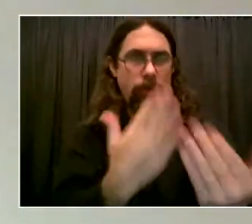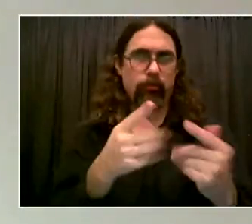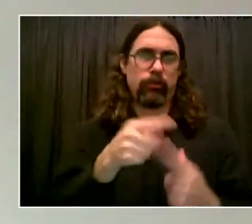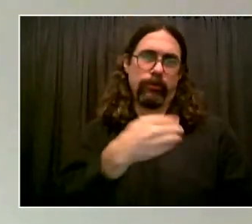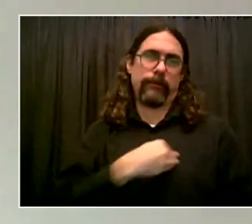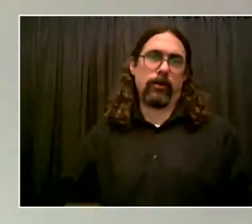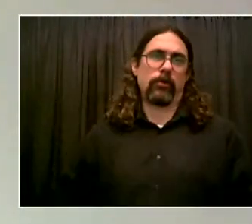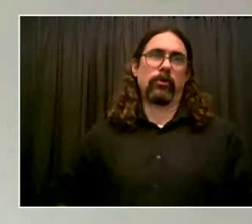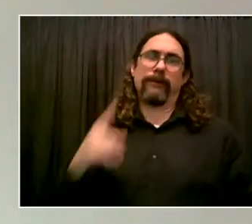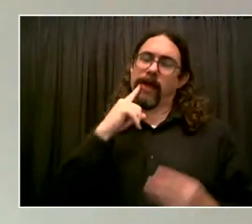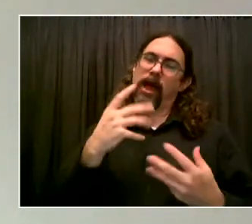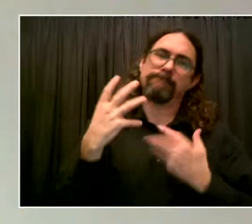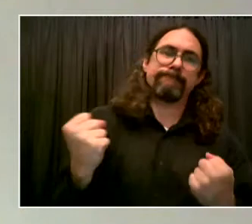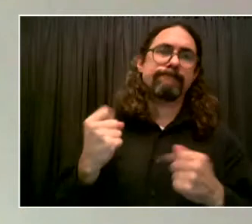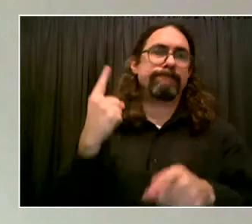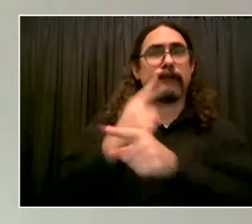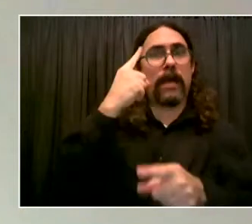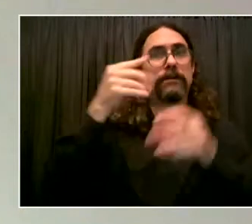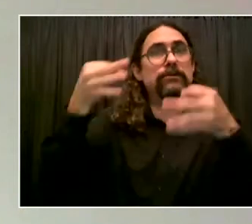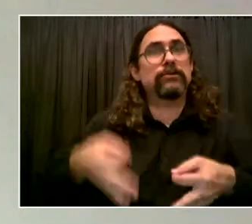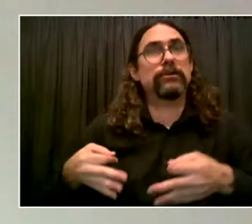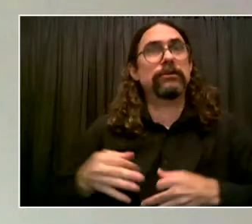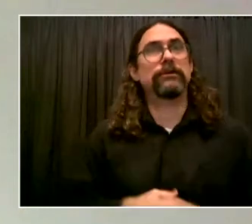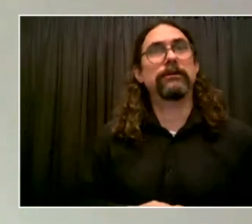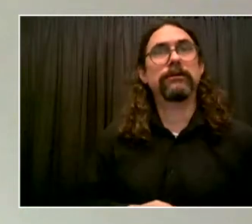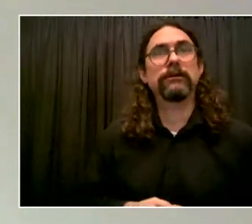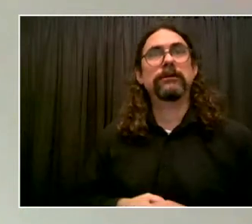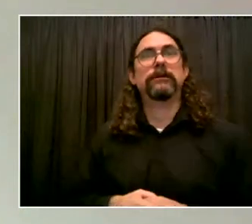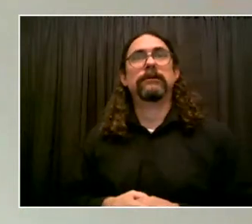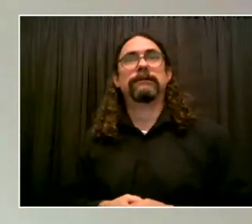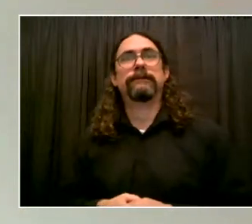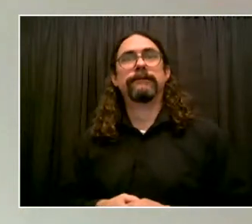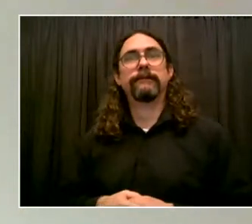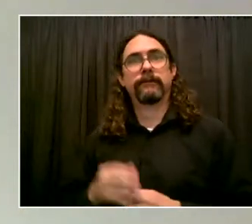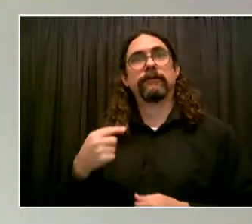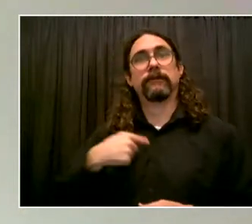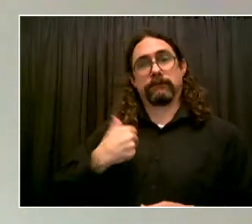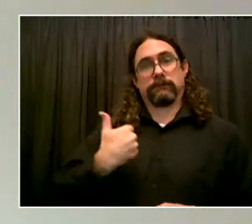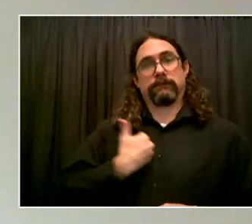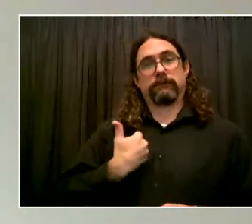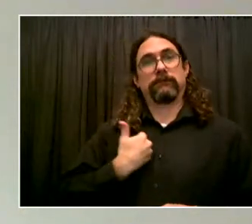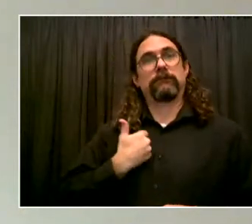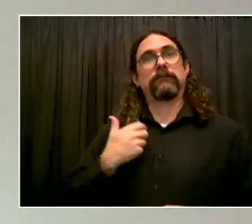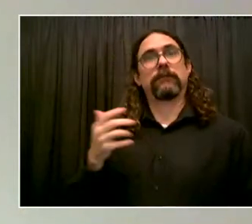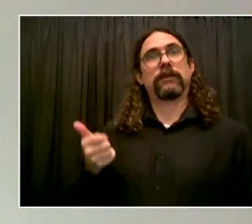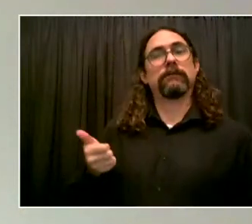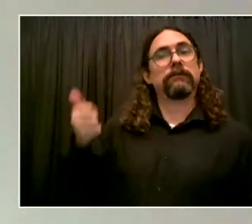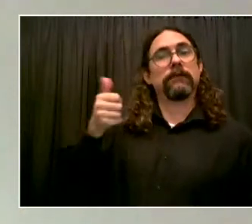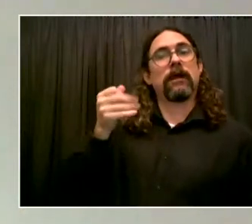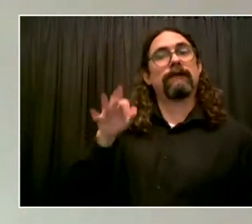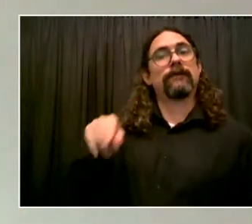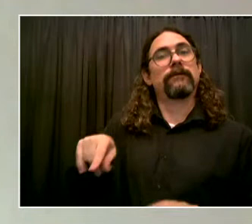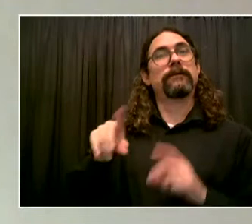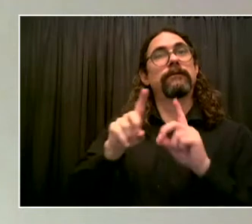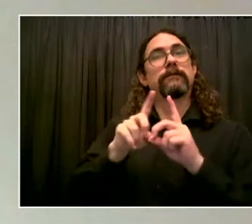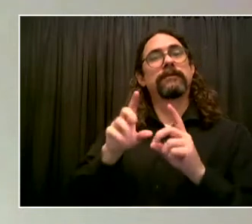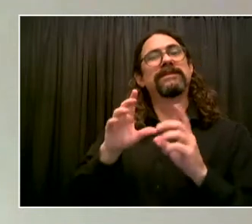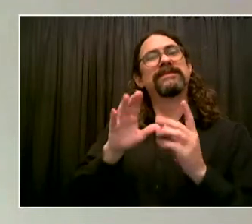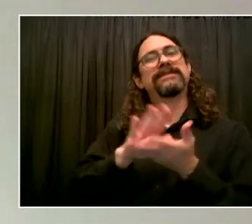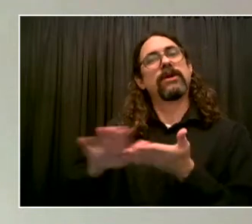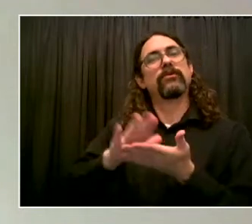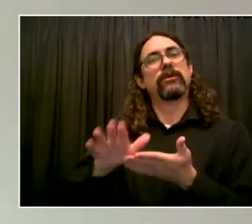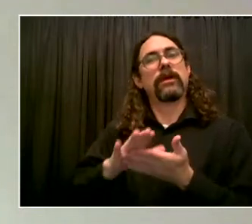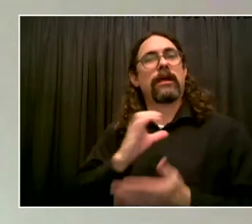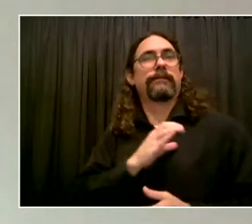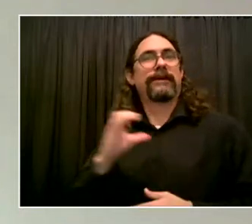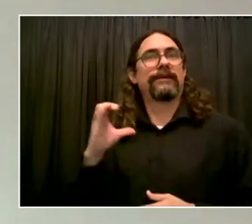the Department of Sanitation, I just have a soft spot in my heart for them. I love them dearly, the work that they do every day,